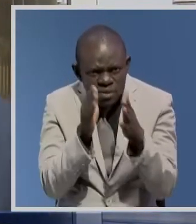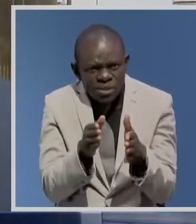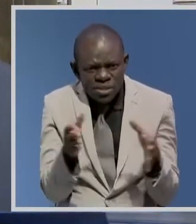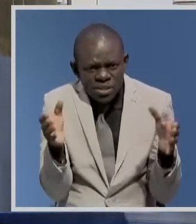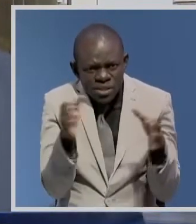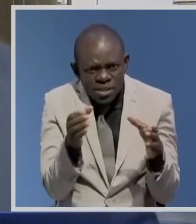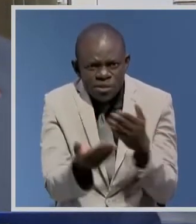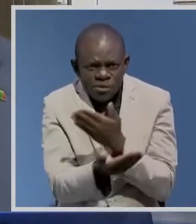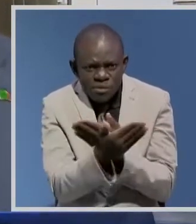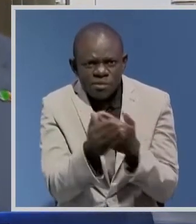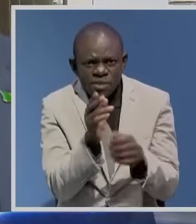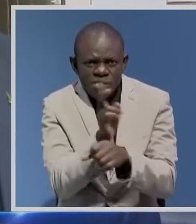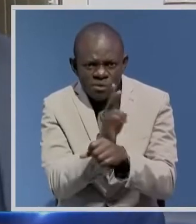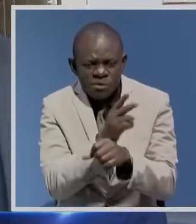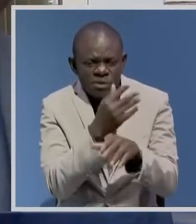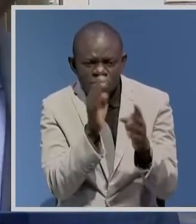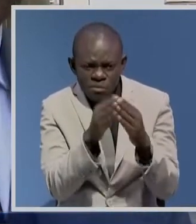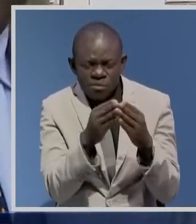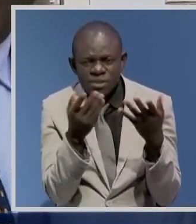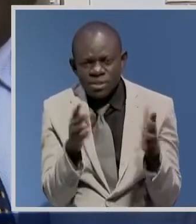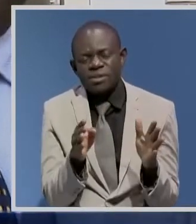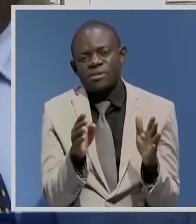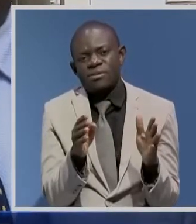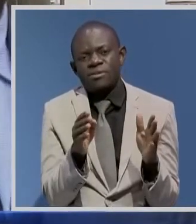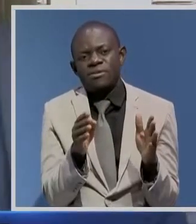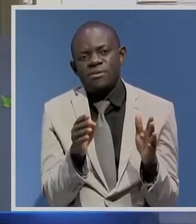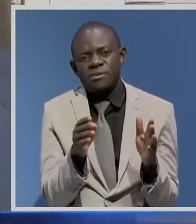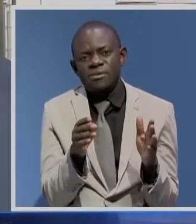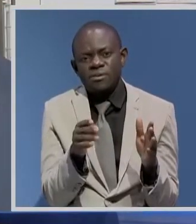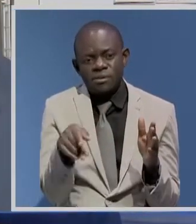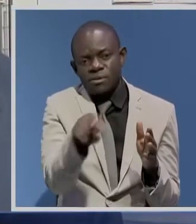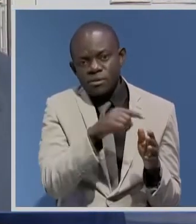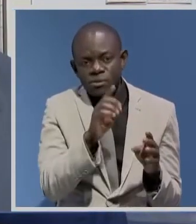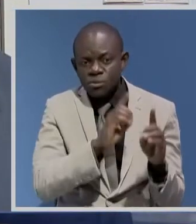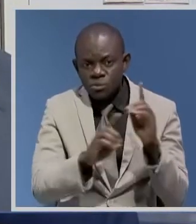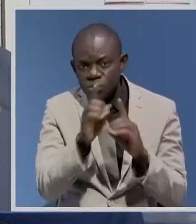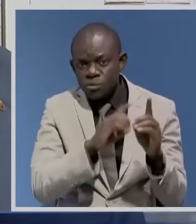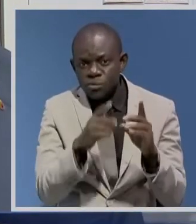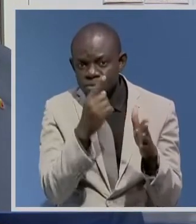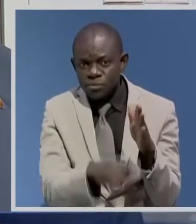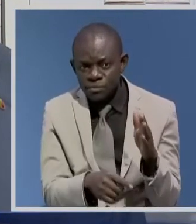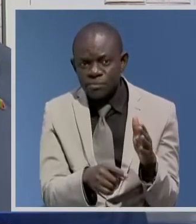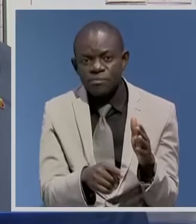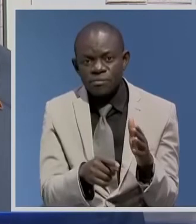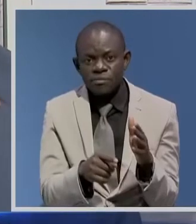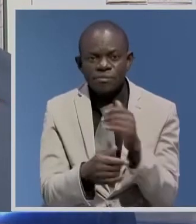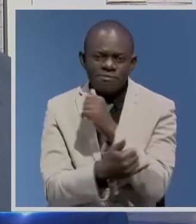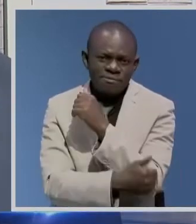topic and the agenda item was to discuss the issues of stabilizing the Congo